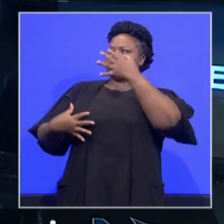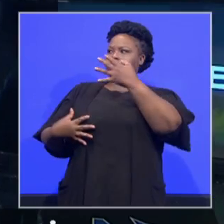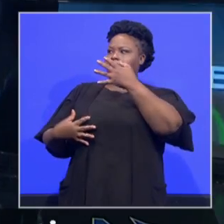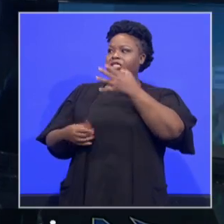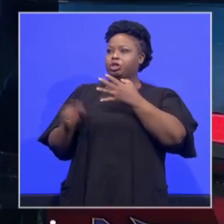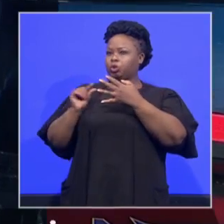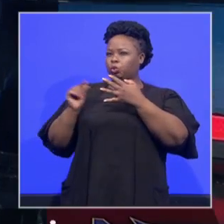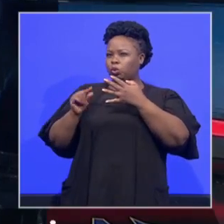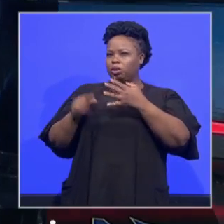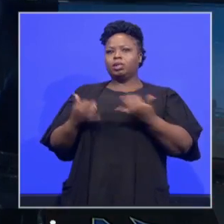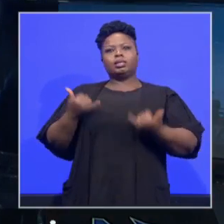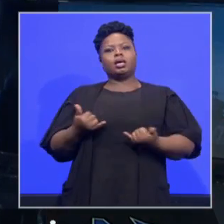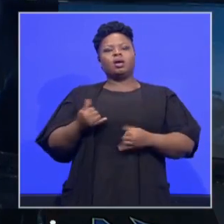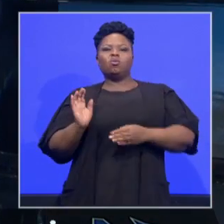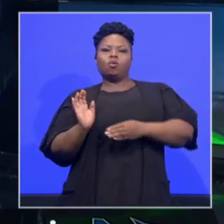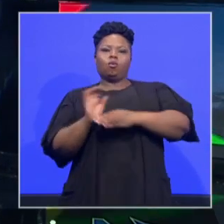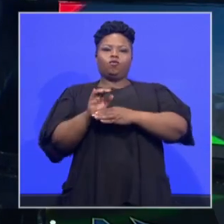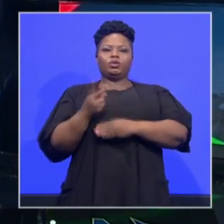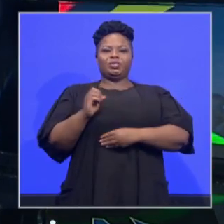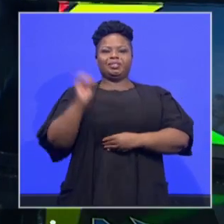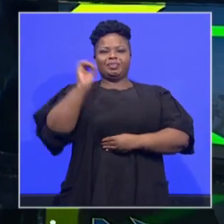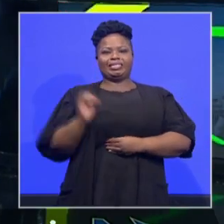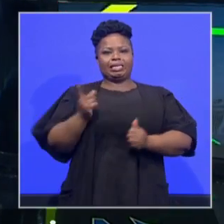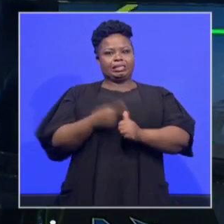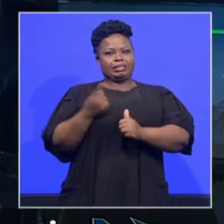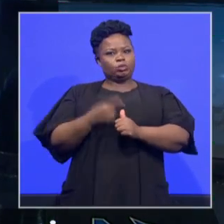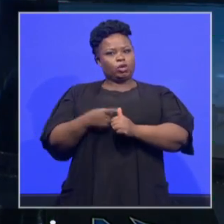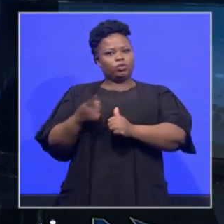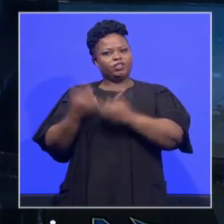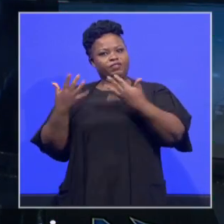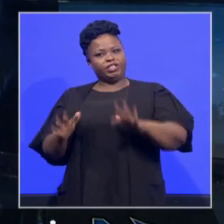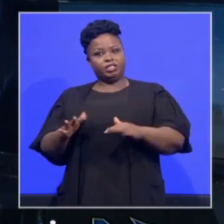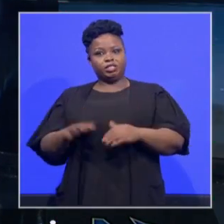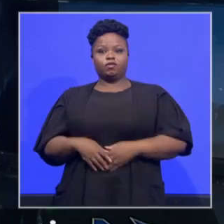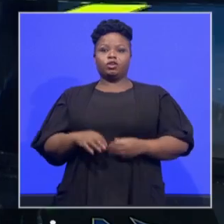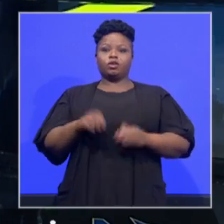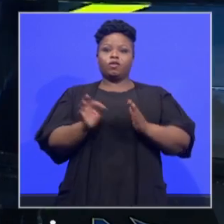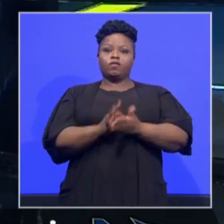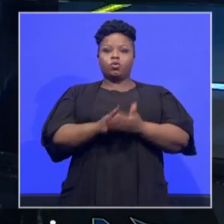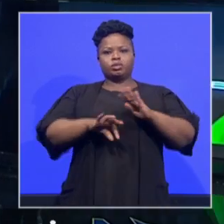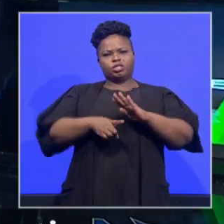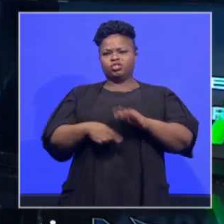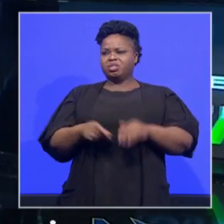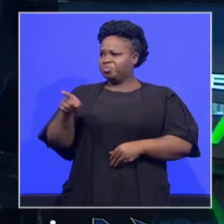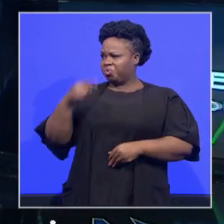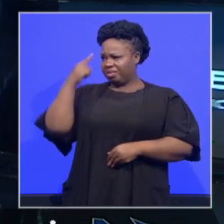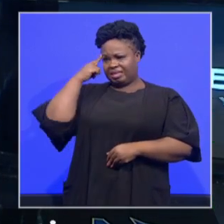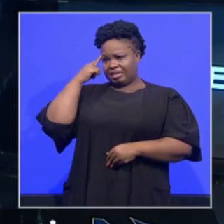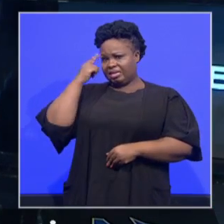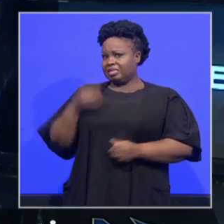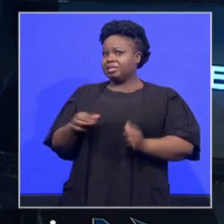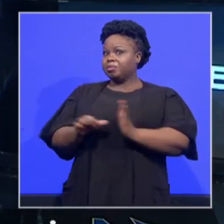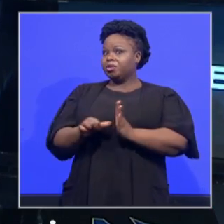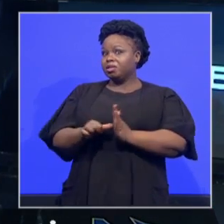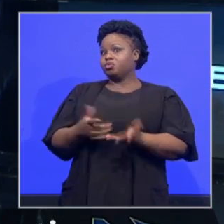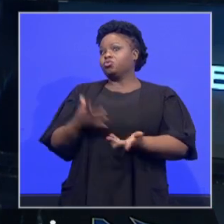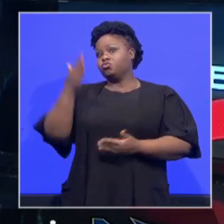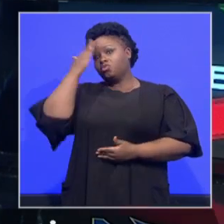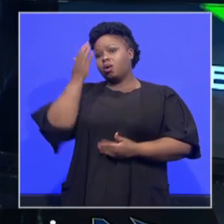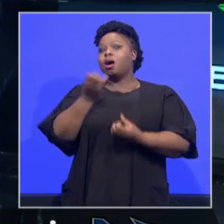soon with just over 20% of the voting district. How significant a number of voting districts is that to help us